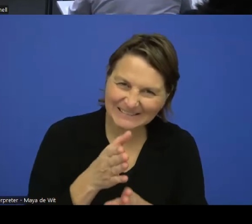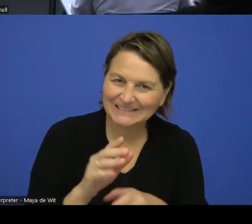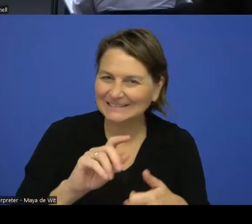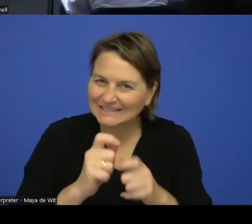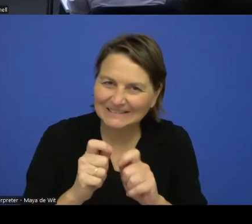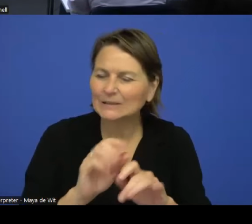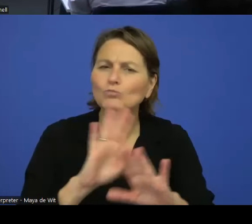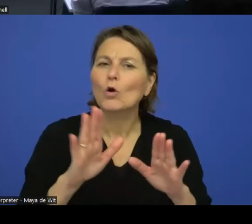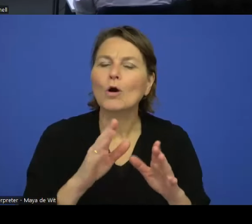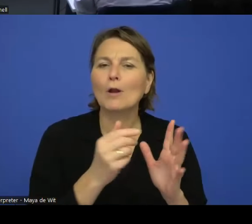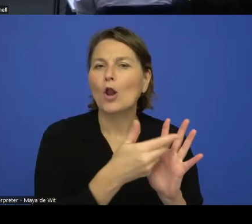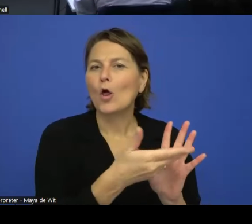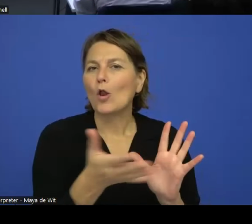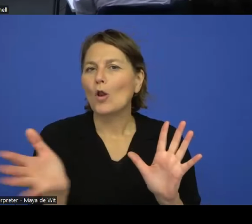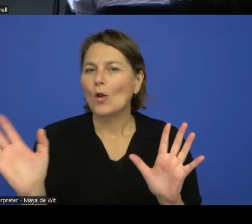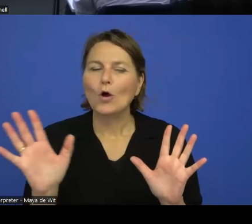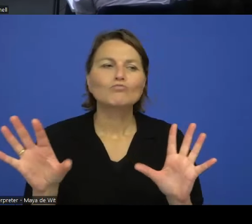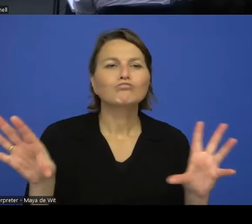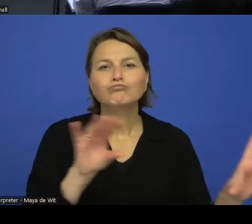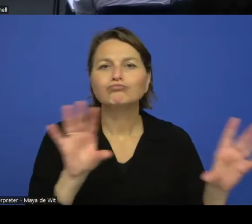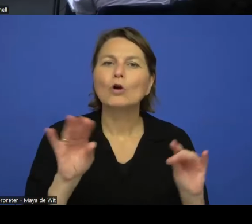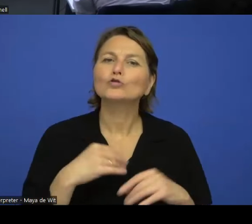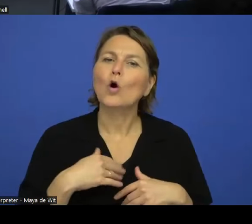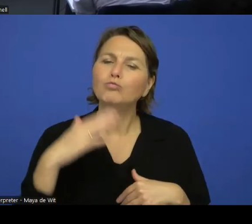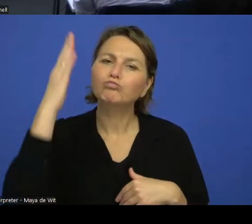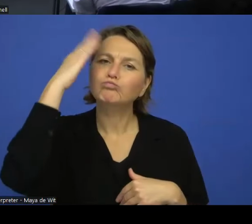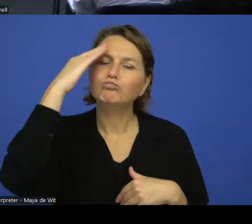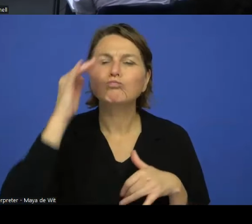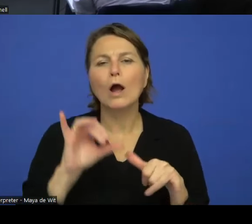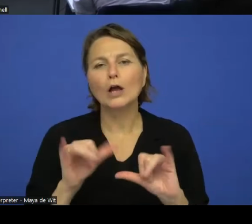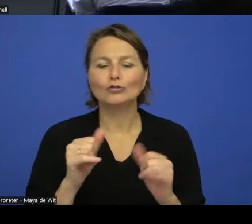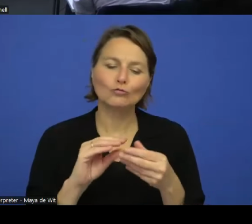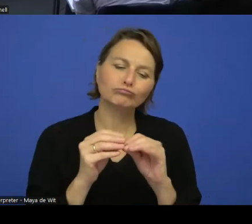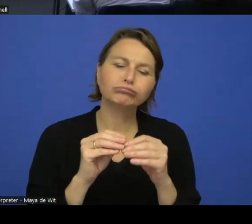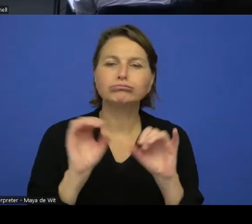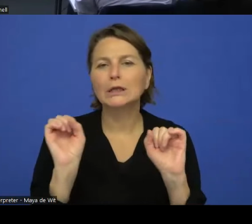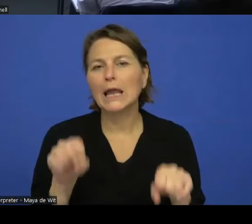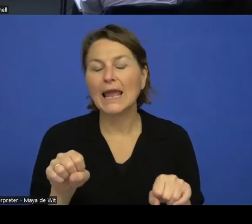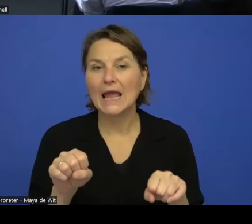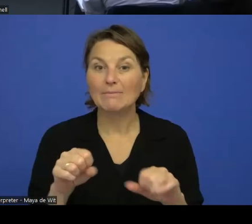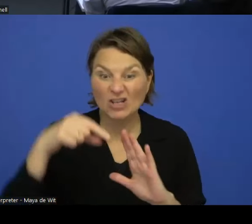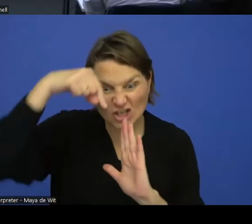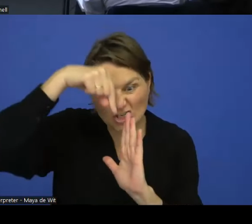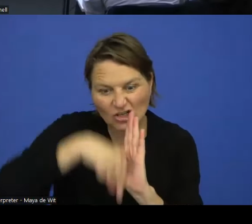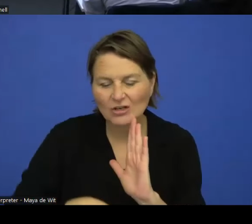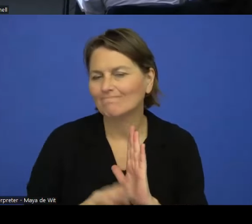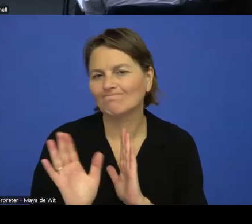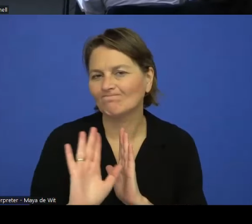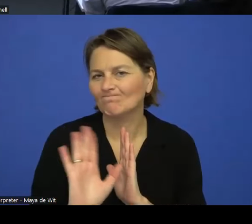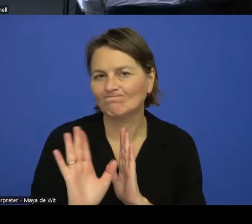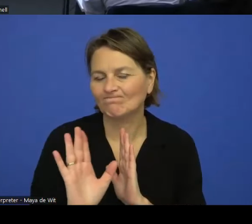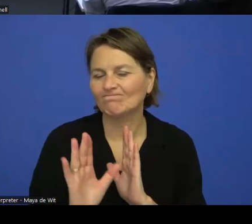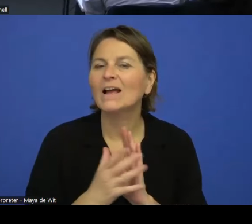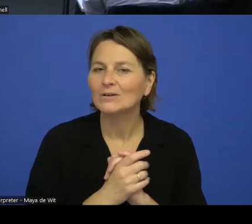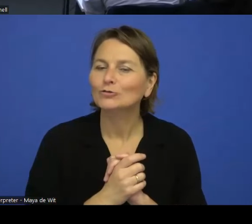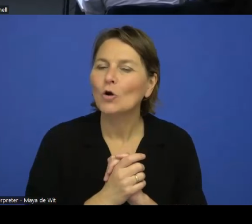things. So I like to say that I have just enough engineering to prototype. I like to make things, and I like to try them out with people, and I kind of hope that other